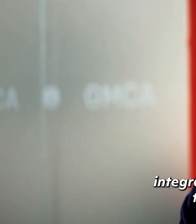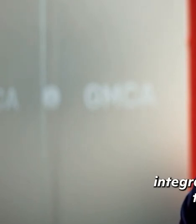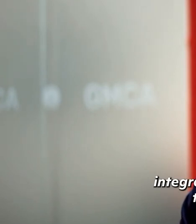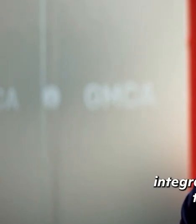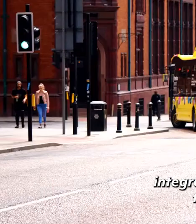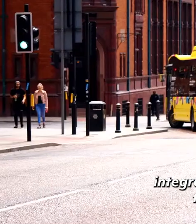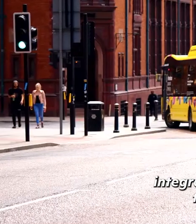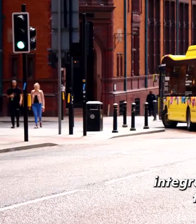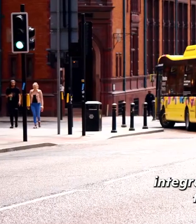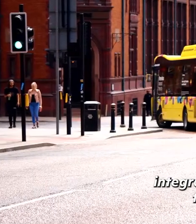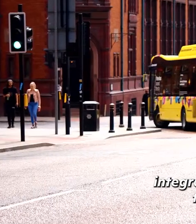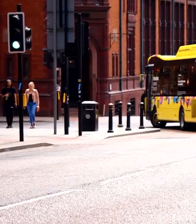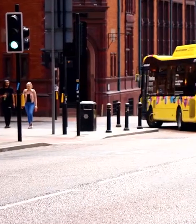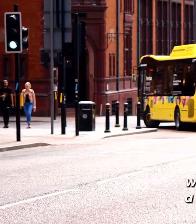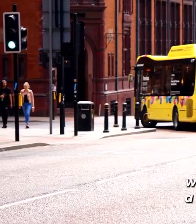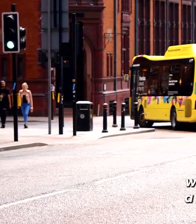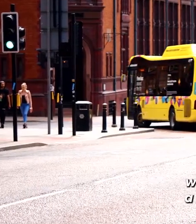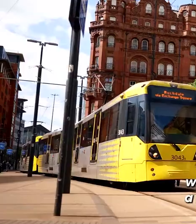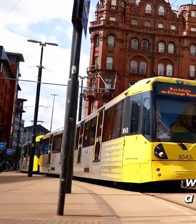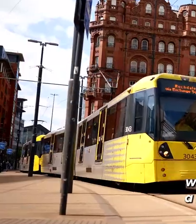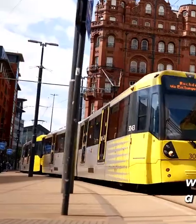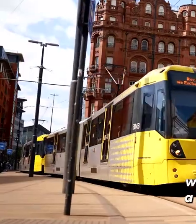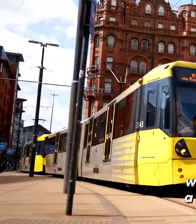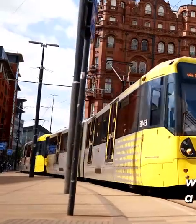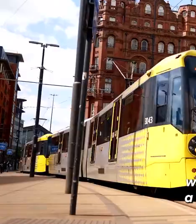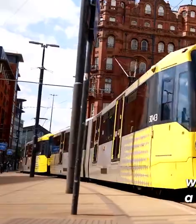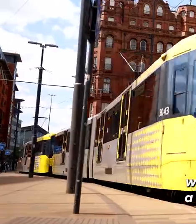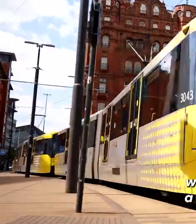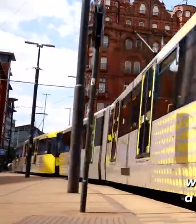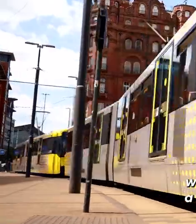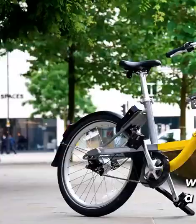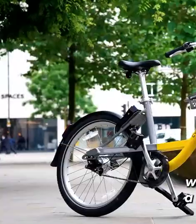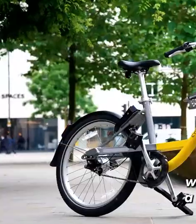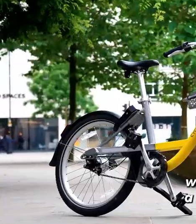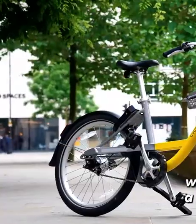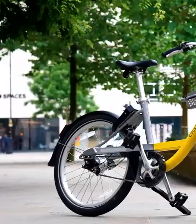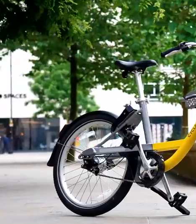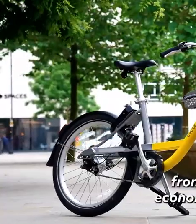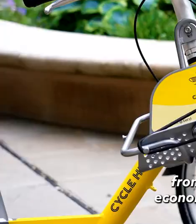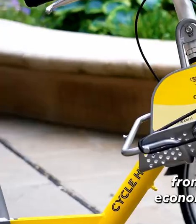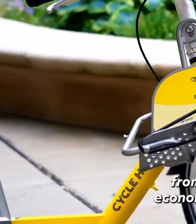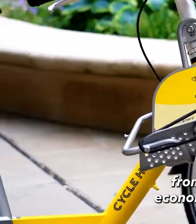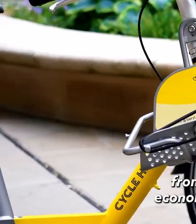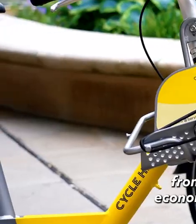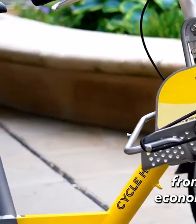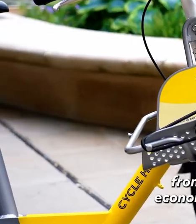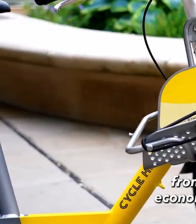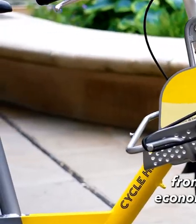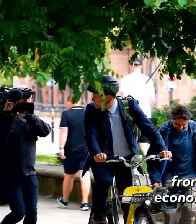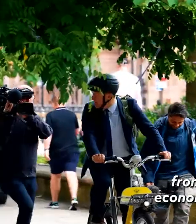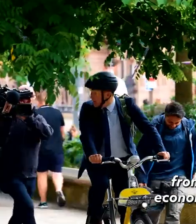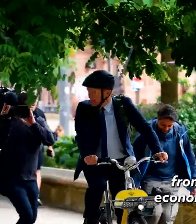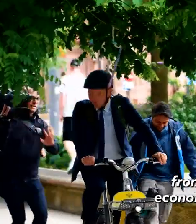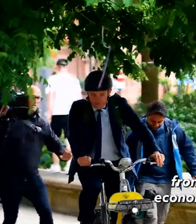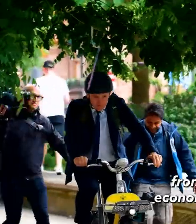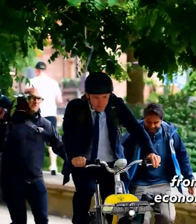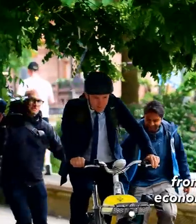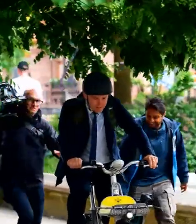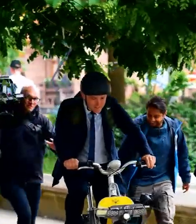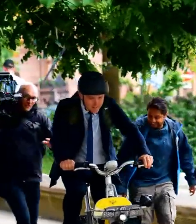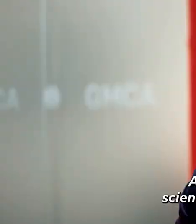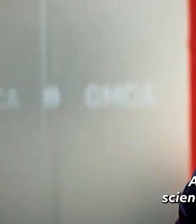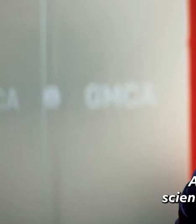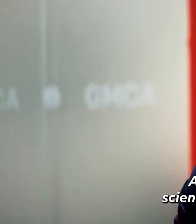public transport system to Greater Manchester, which will help us remove 1 million tonnes of carbon from the Greater Manchester economy over the next